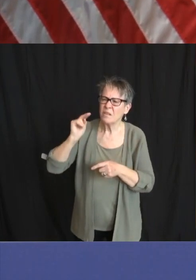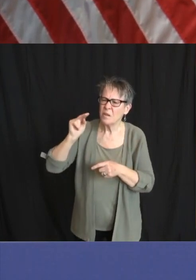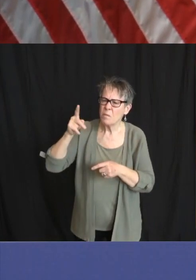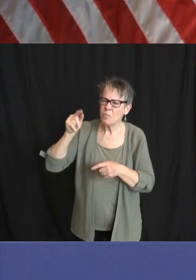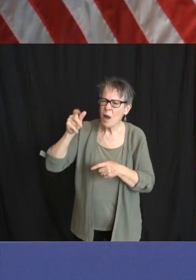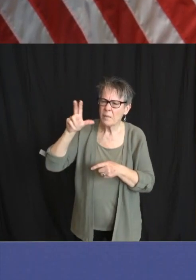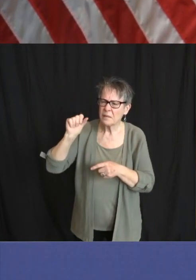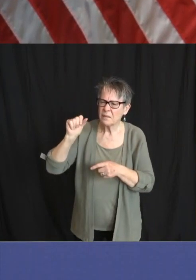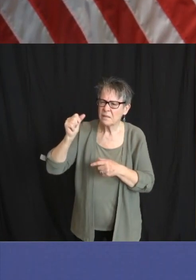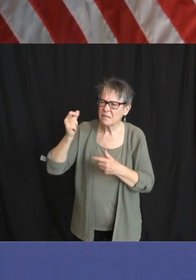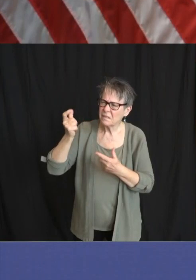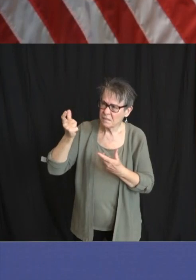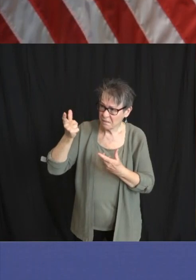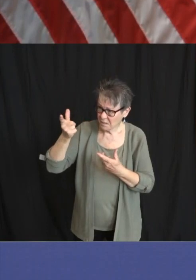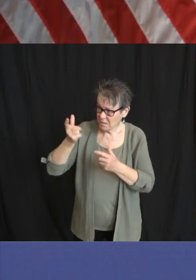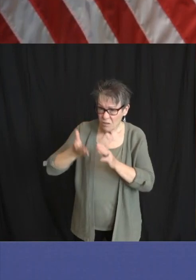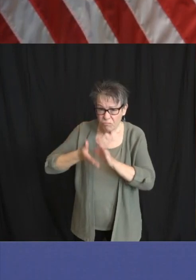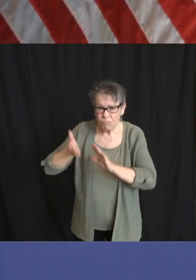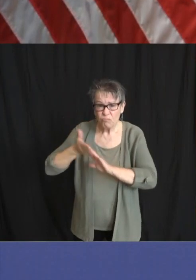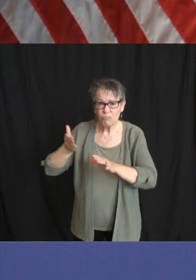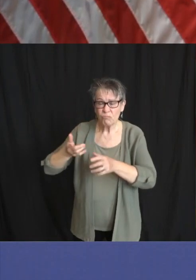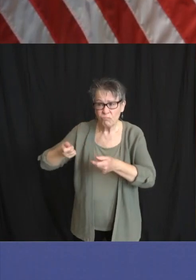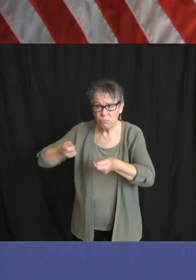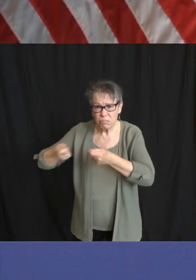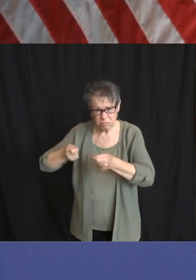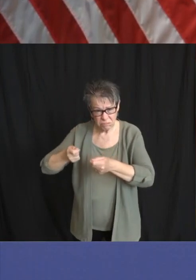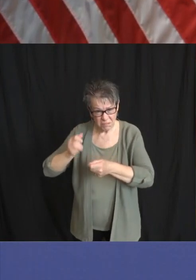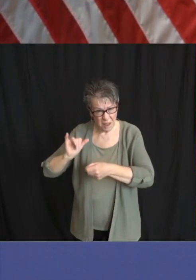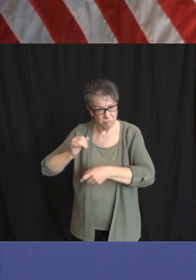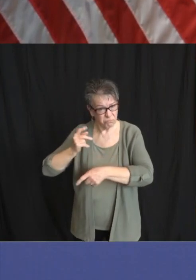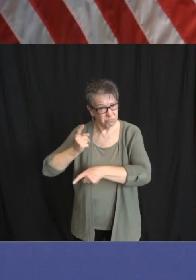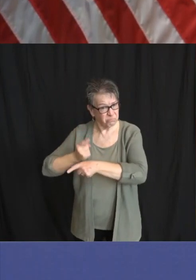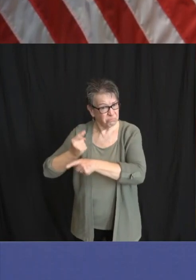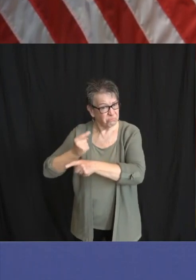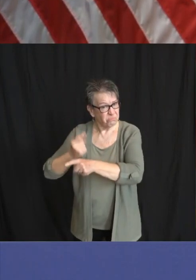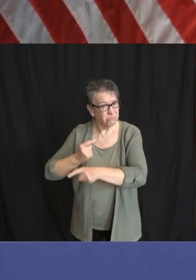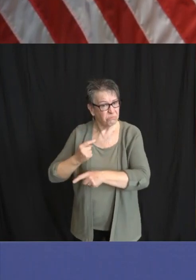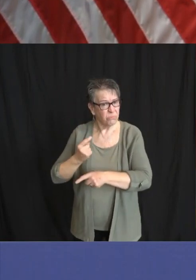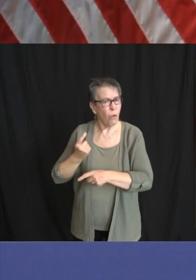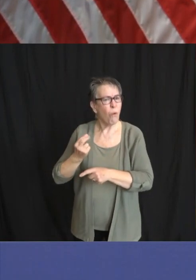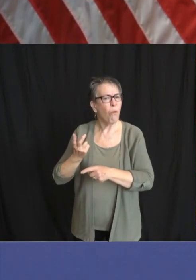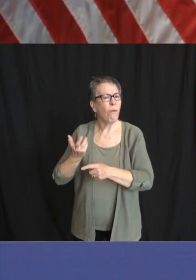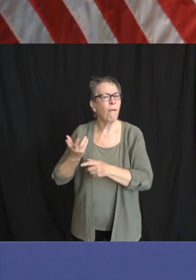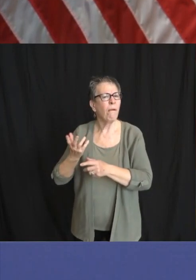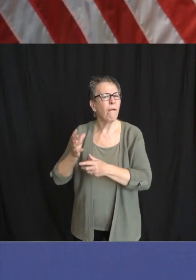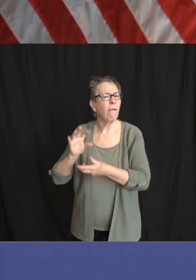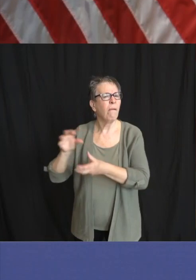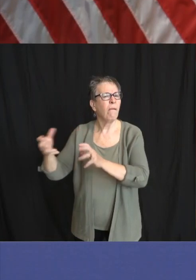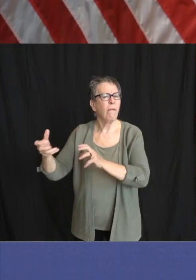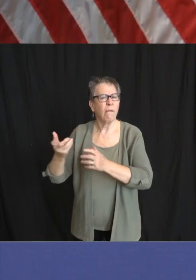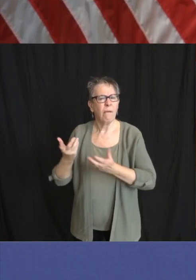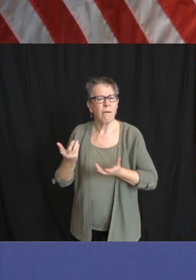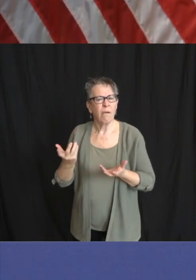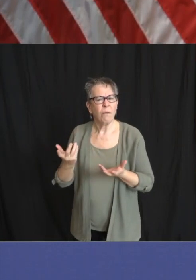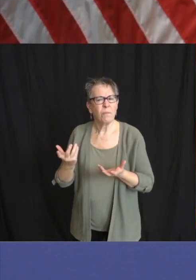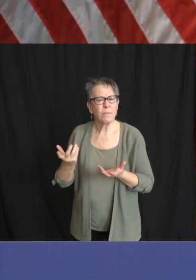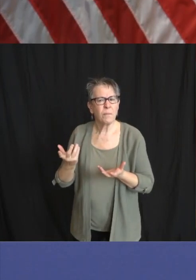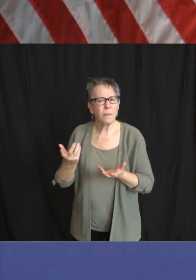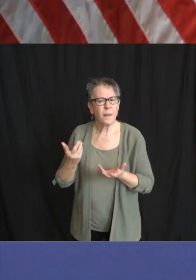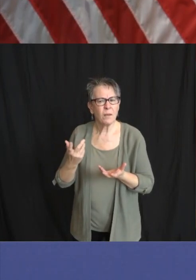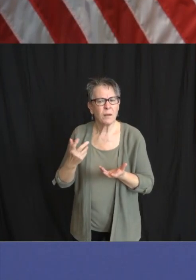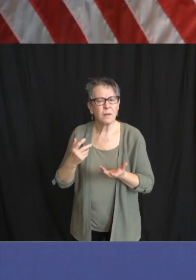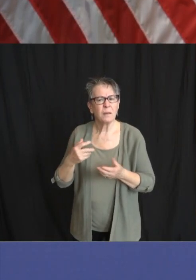cetera. And remember, the VA has plussed us up in both Menlo Park and in Paramus. And in the case